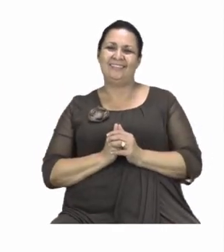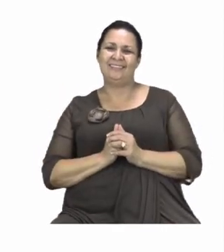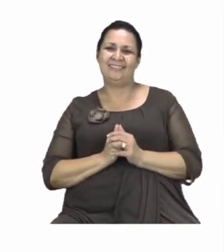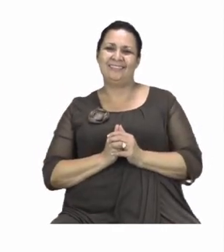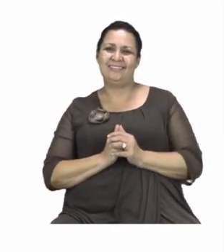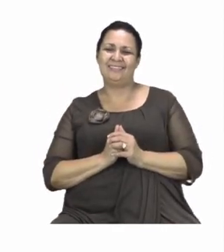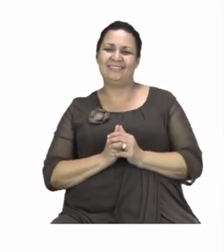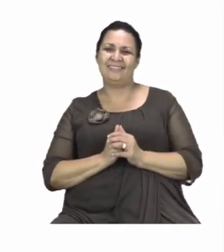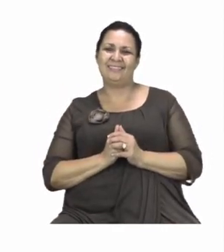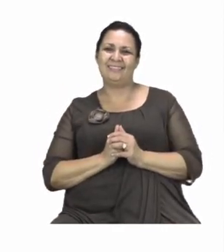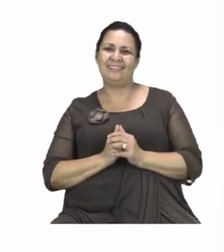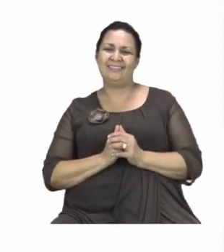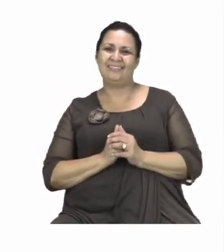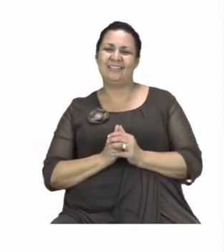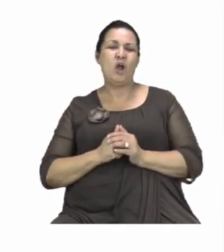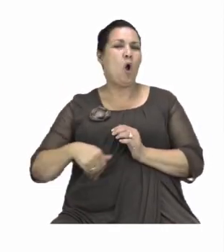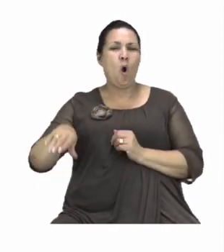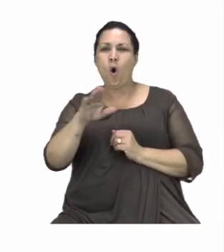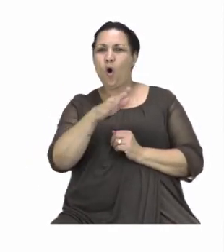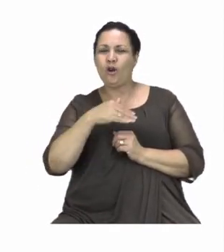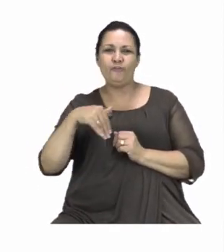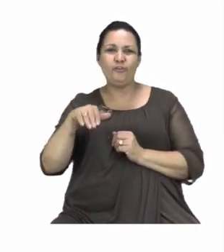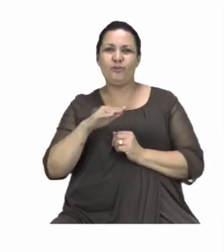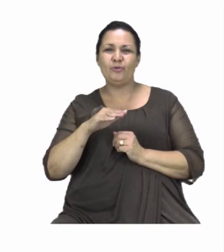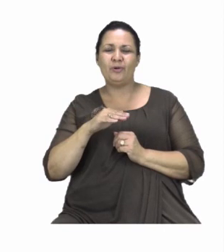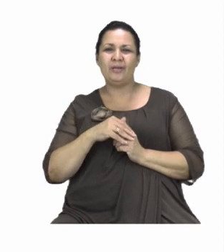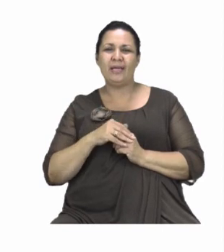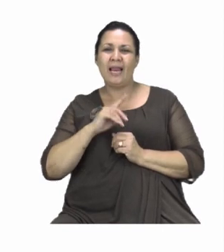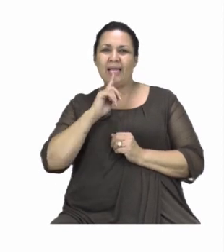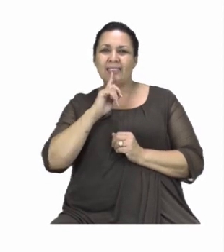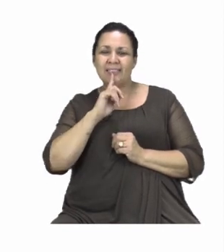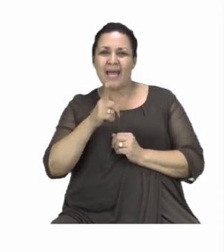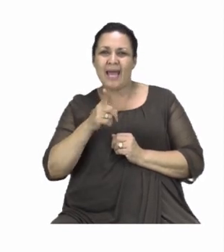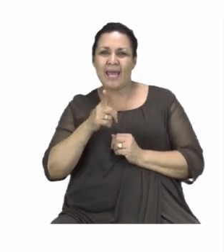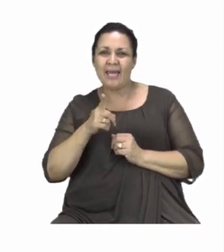celebrations. Everybody, let us say